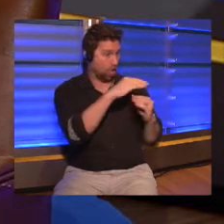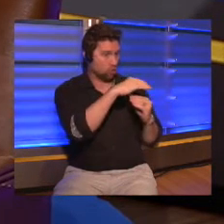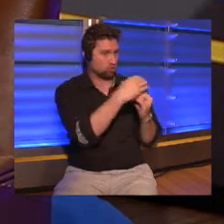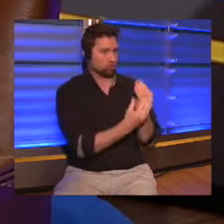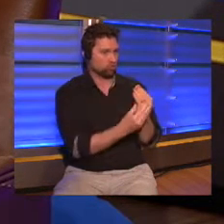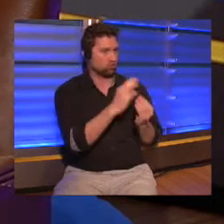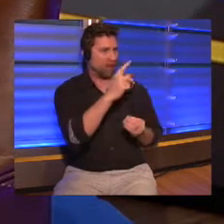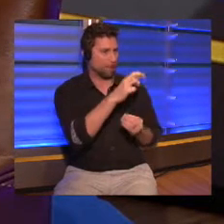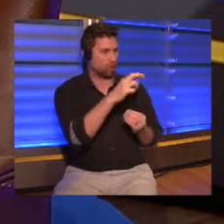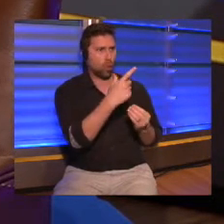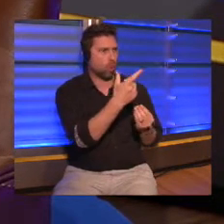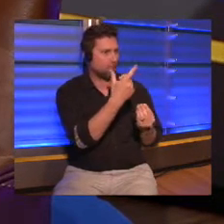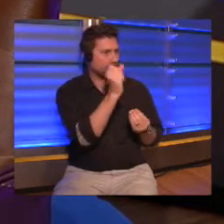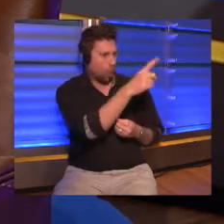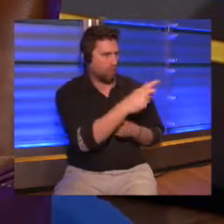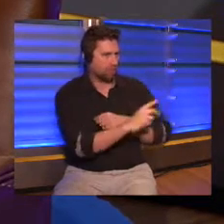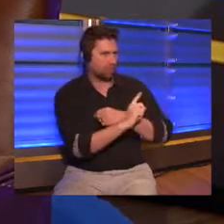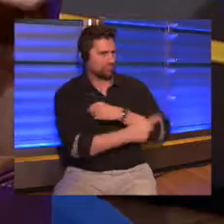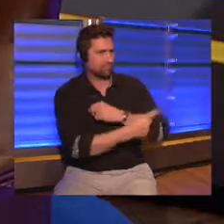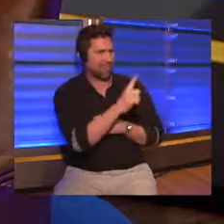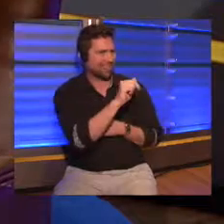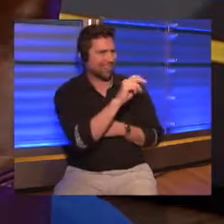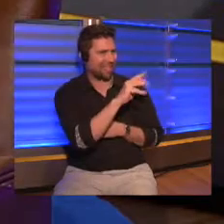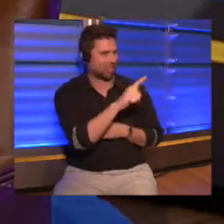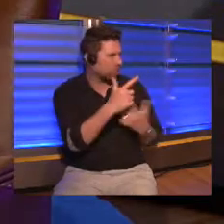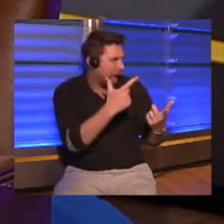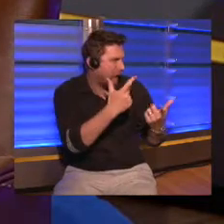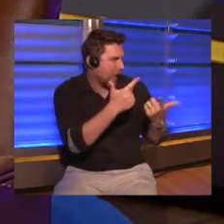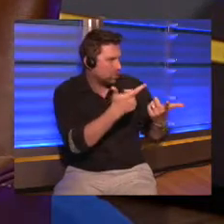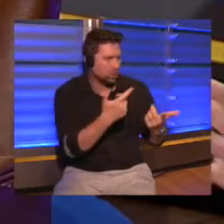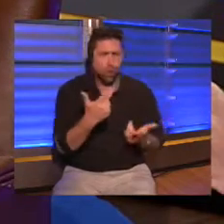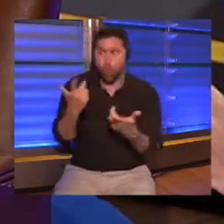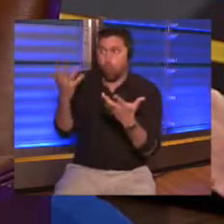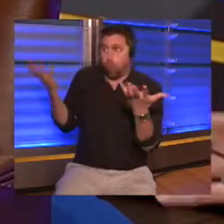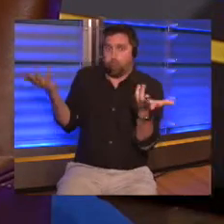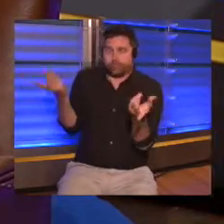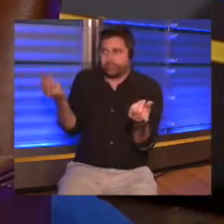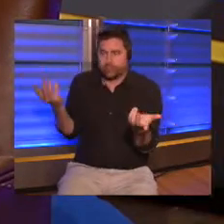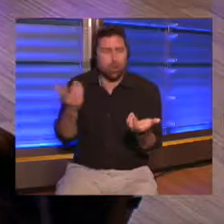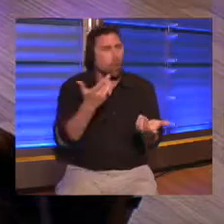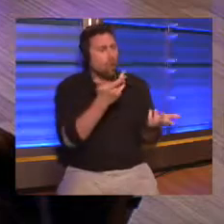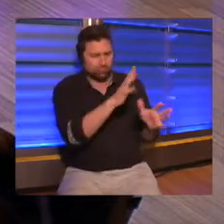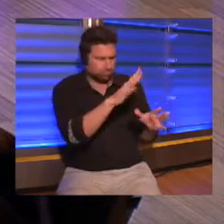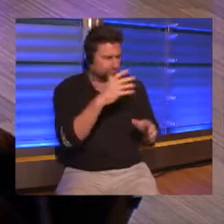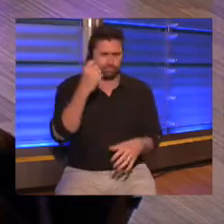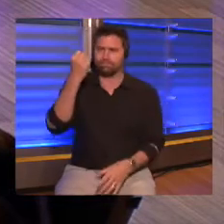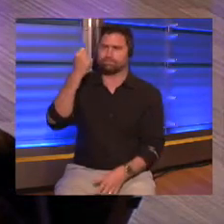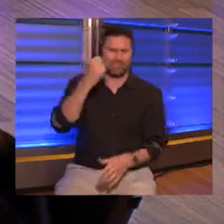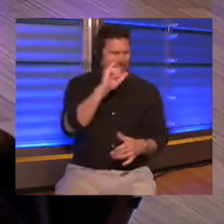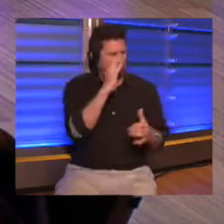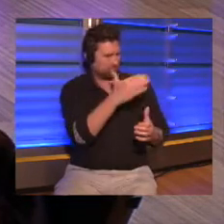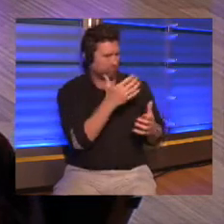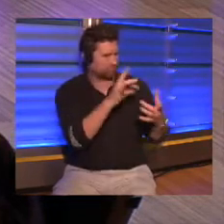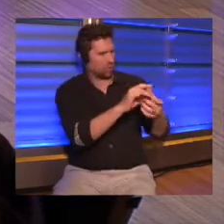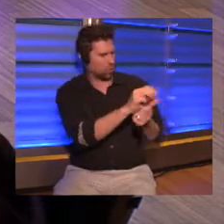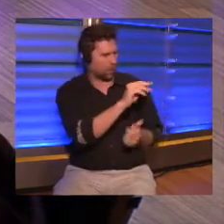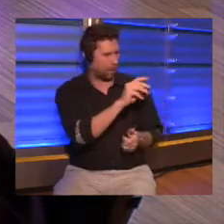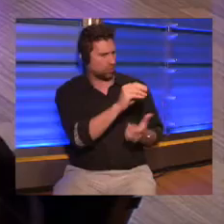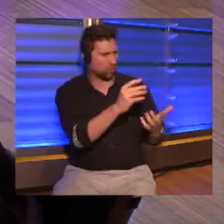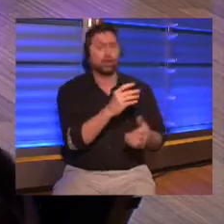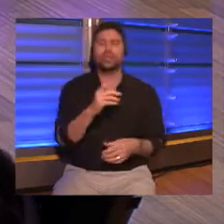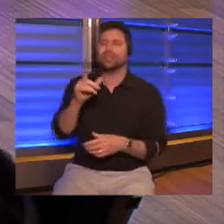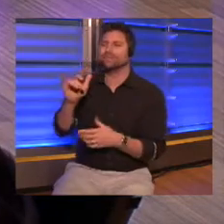What do you do? What do you do? What are you going to fix? That seems like doesn't jive with the motto. Absolutely. So the wrapper is one